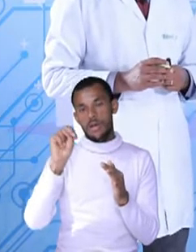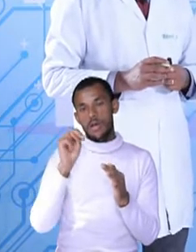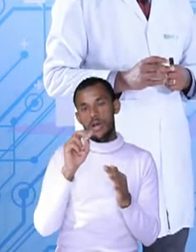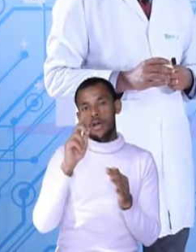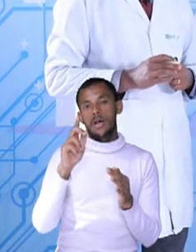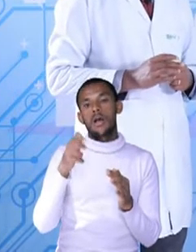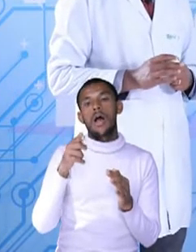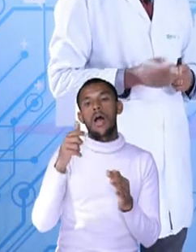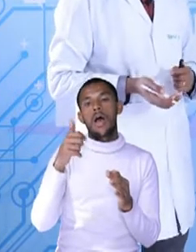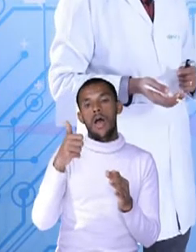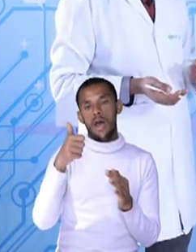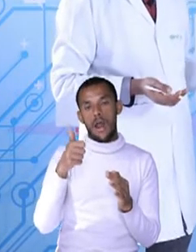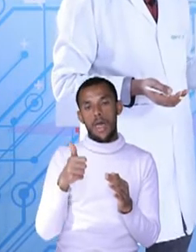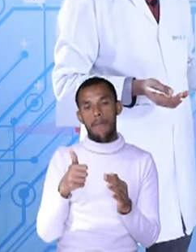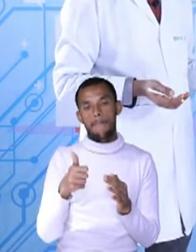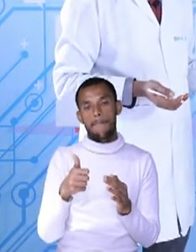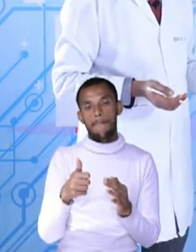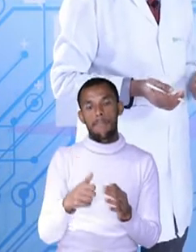gallium, Ga,